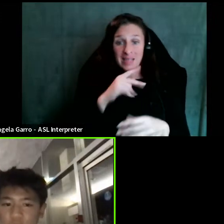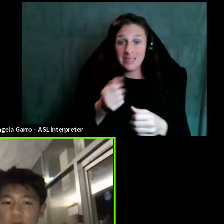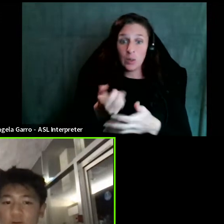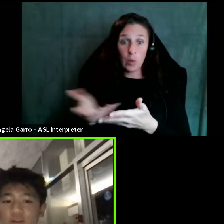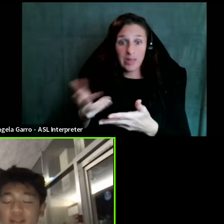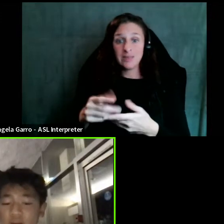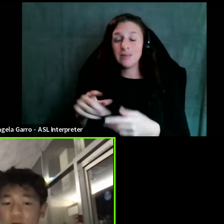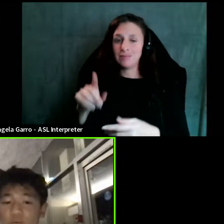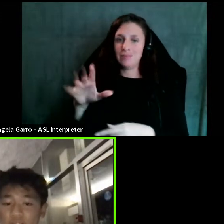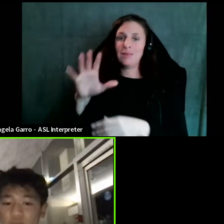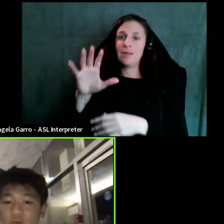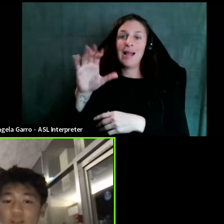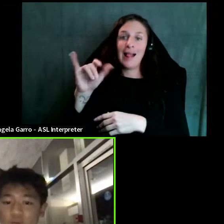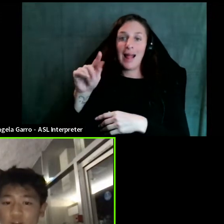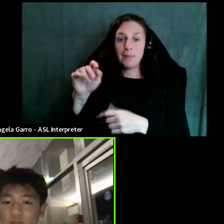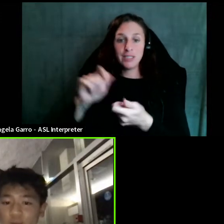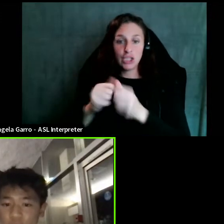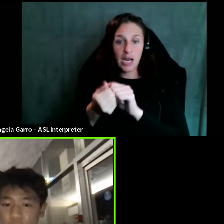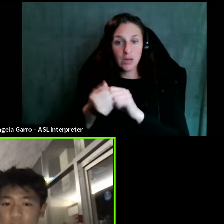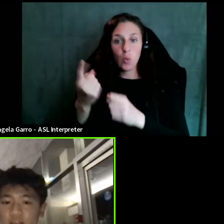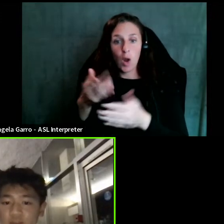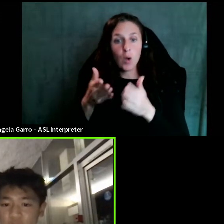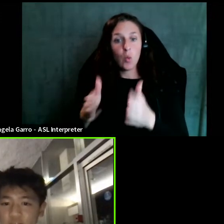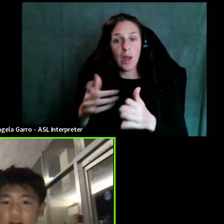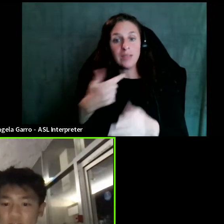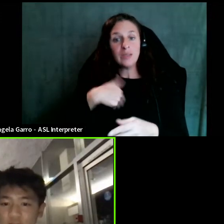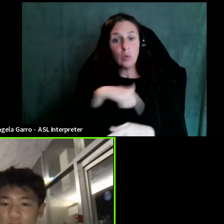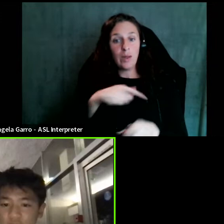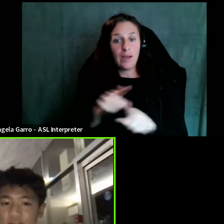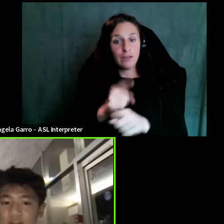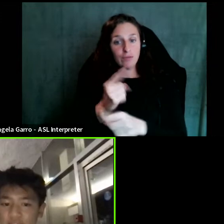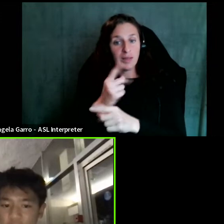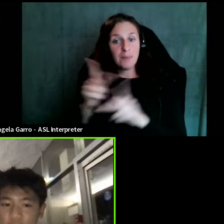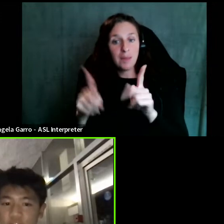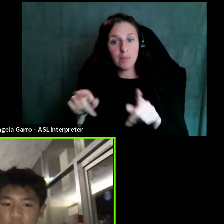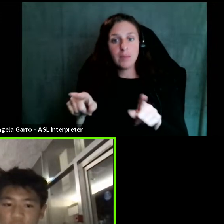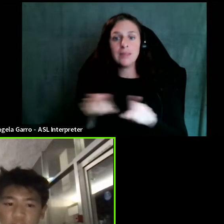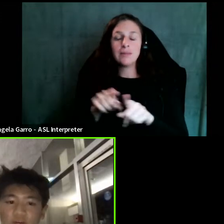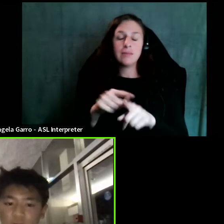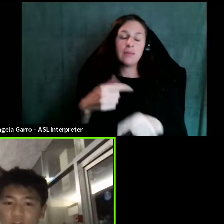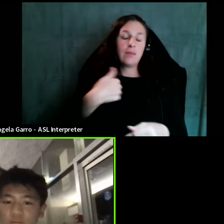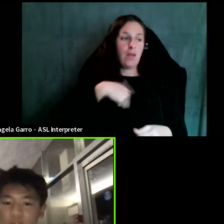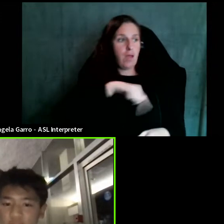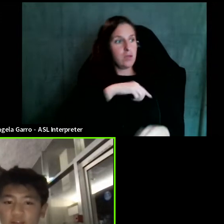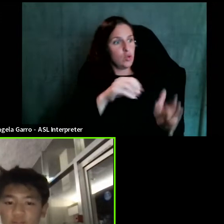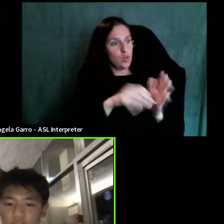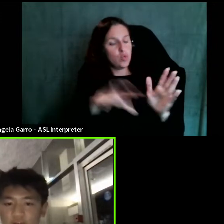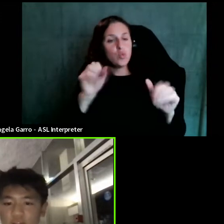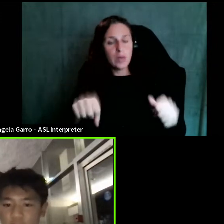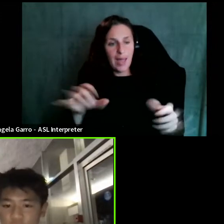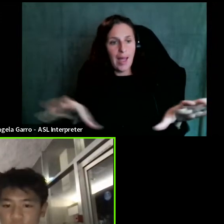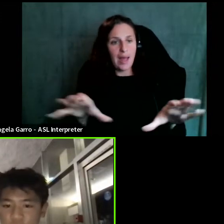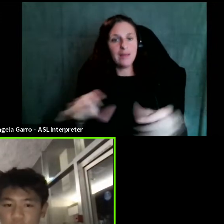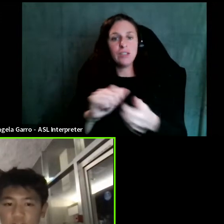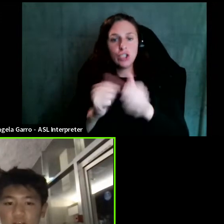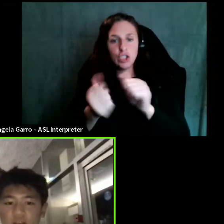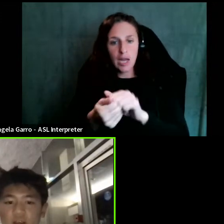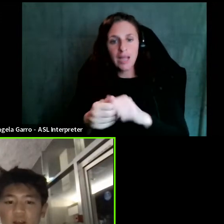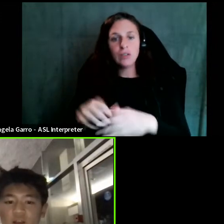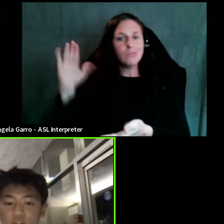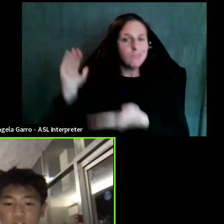it's also one of the most attainable ways we as regular people, especially us students, can actively change in order to mitigate the effects of climate